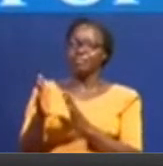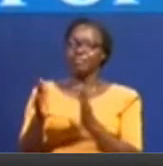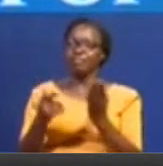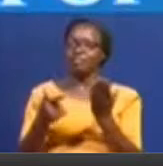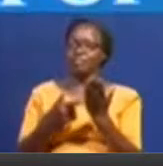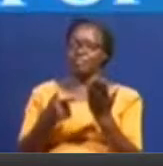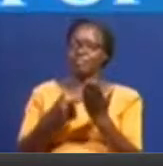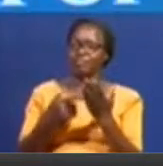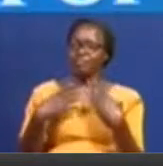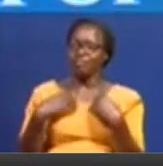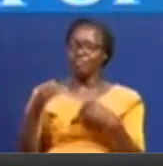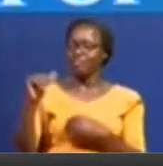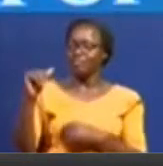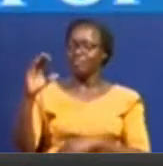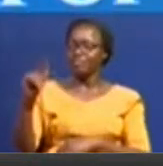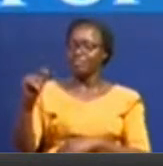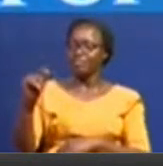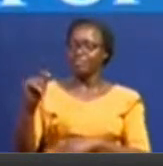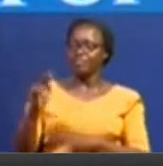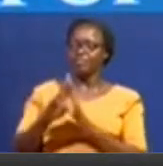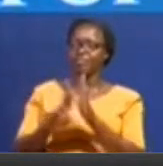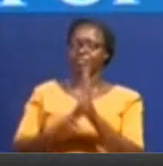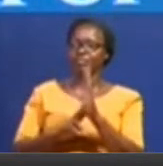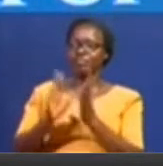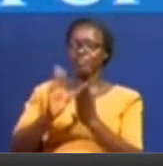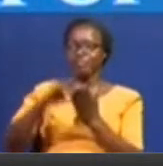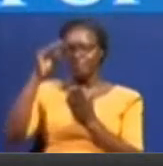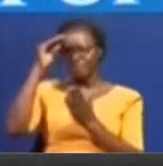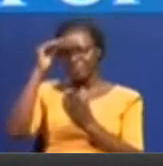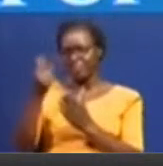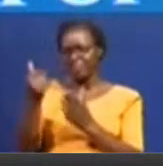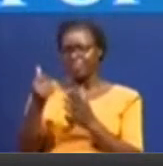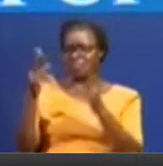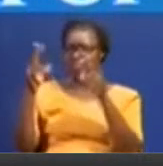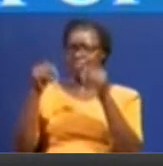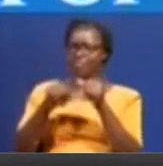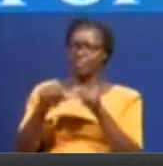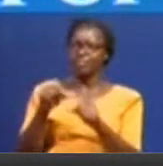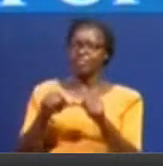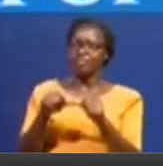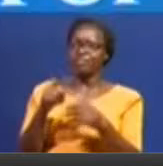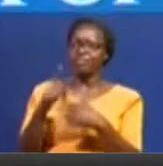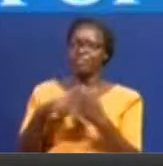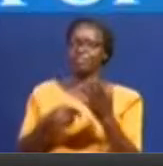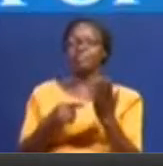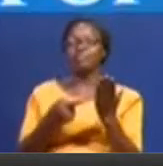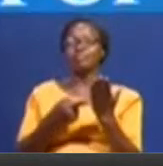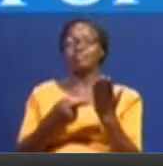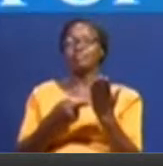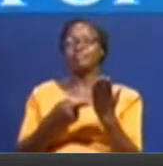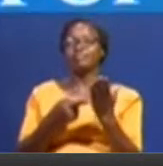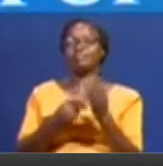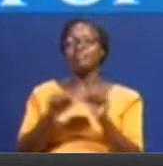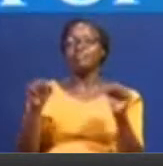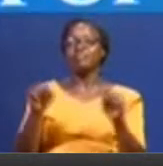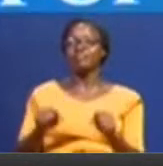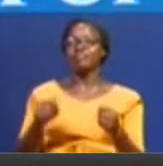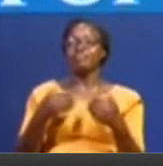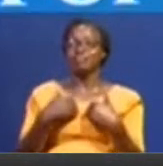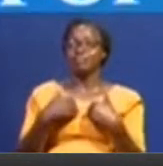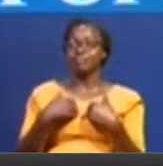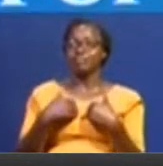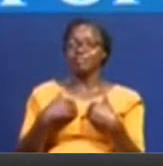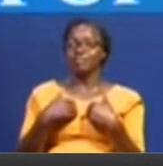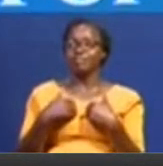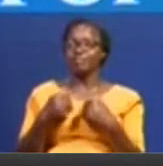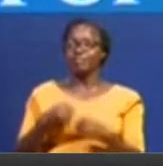Digital Health Act and regulations, I learned just a few issues about what a digital system should have.